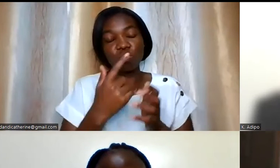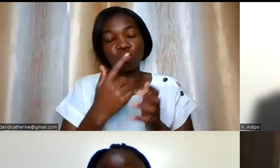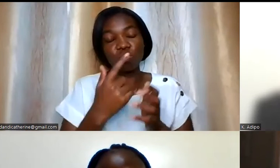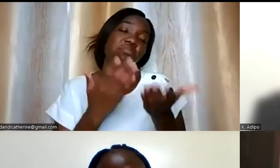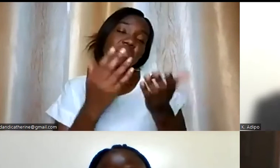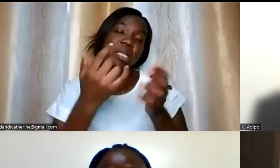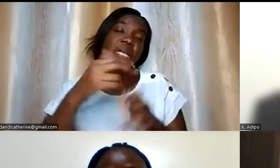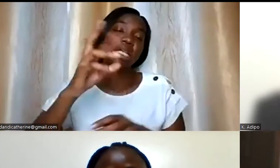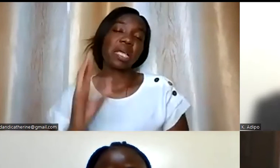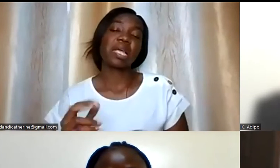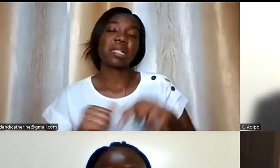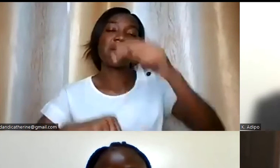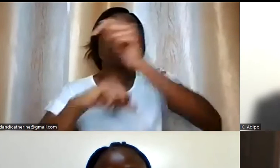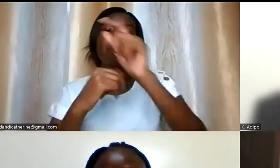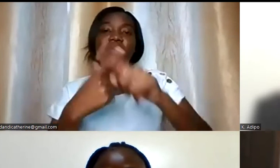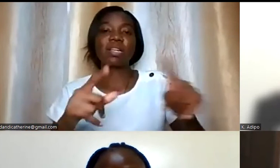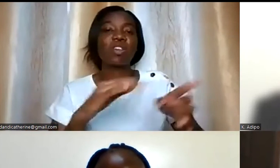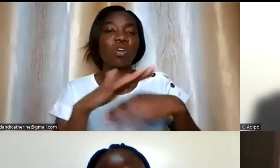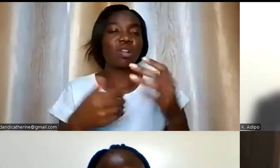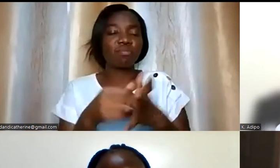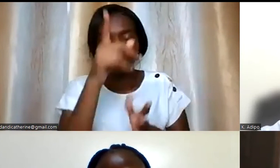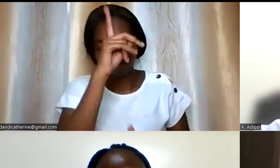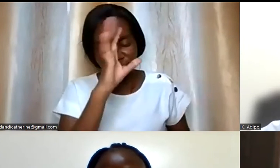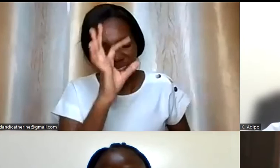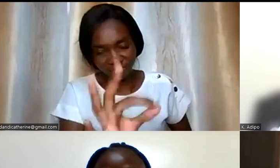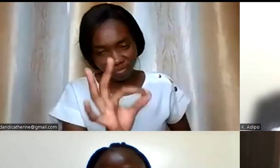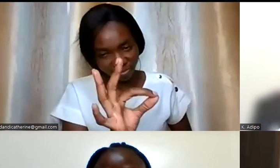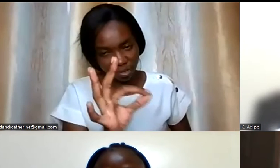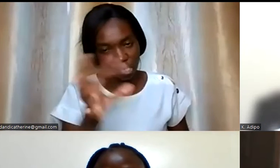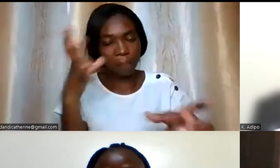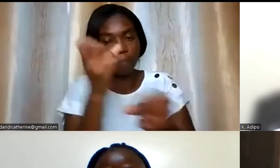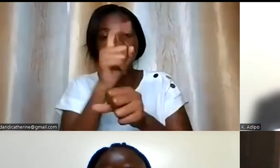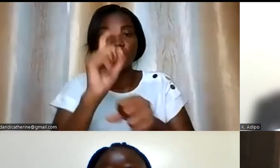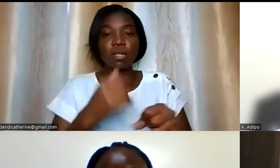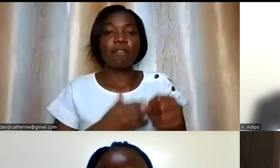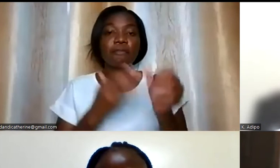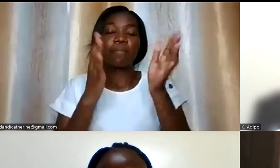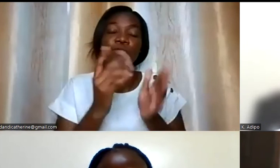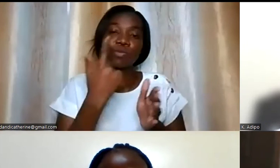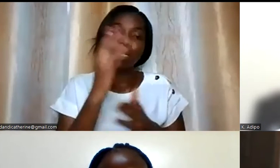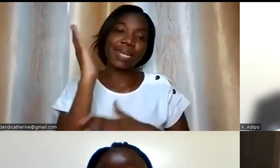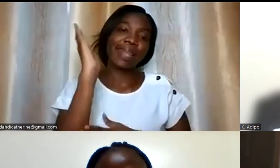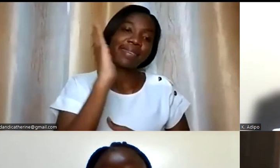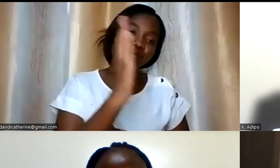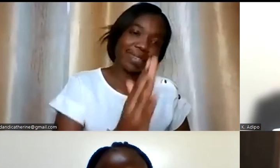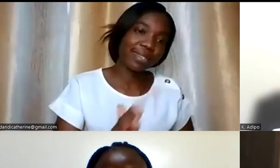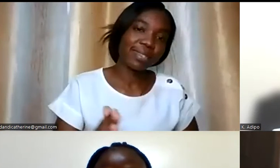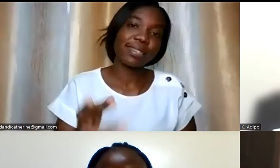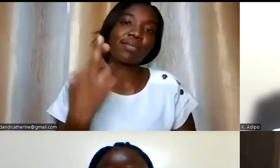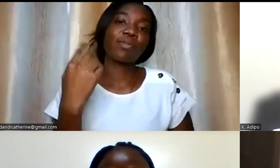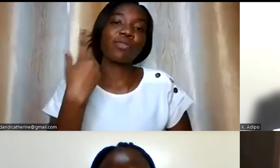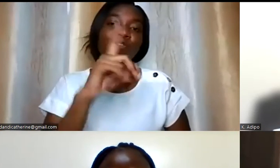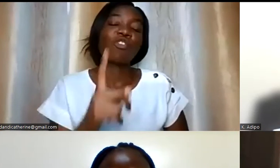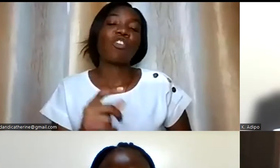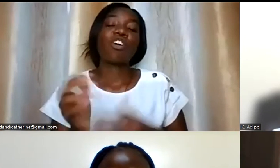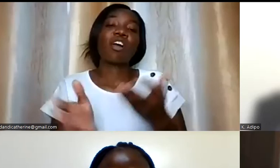HR support. But for every serious company, you need to have somebody who is directly in charge of handling your